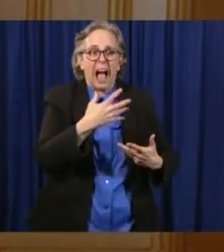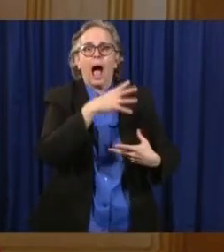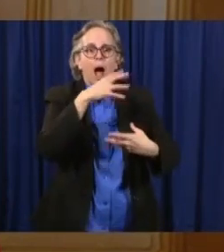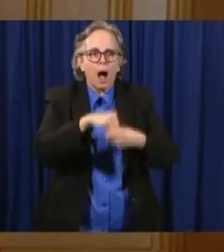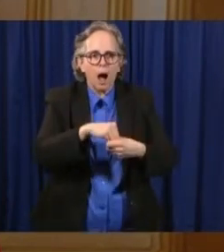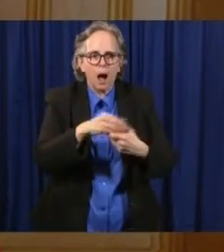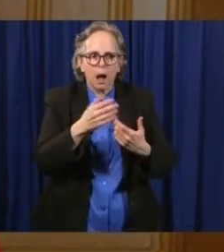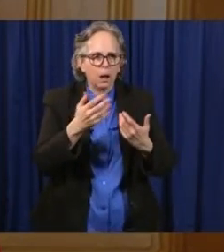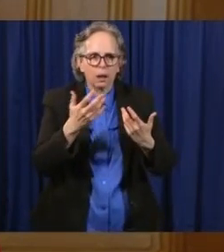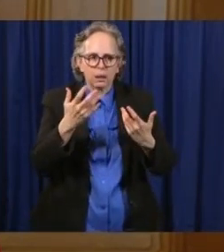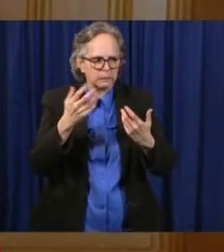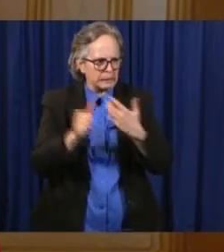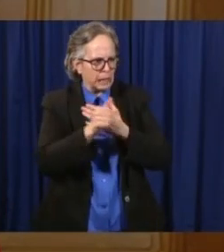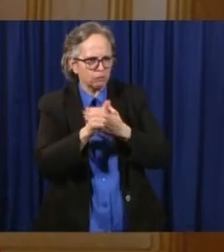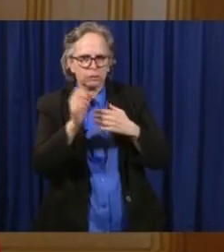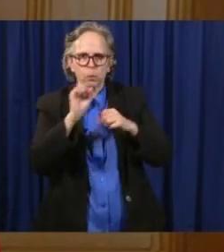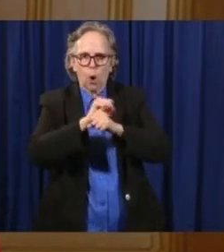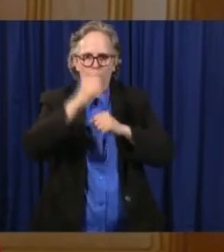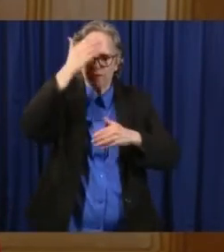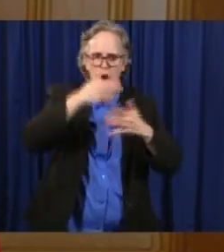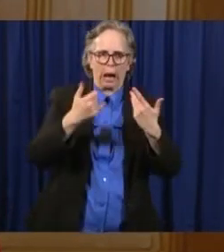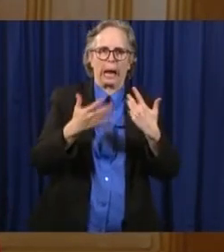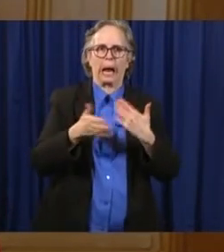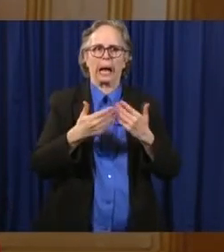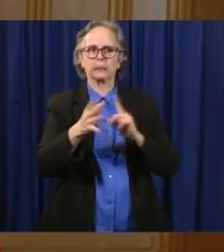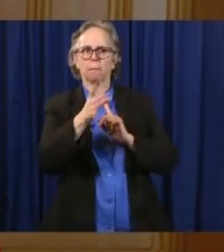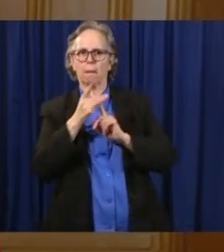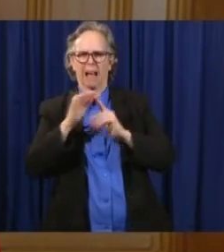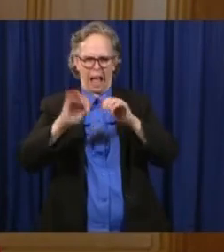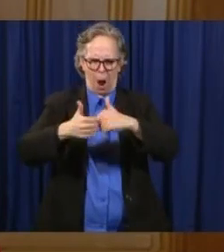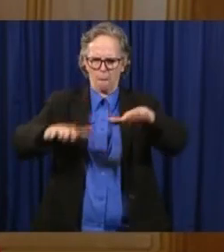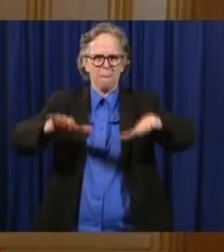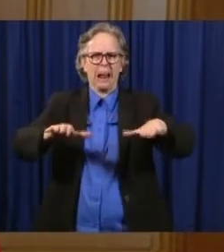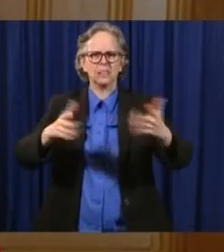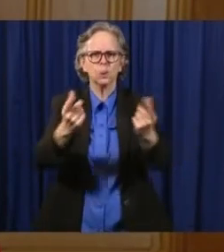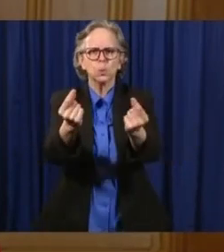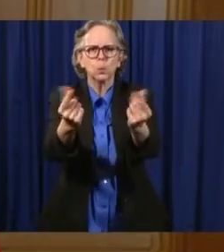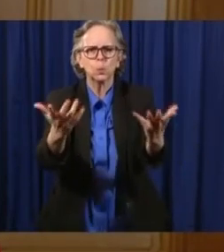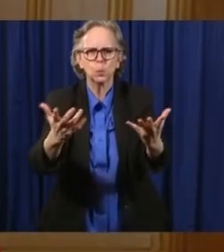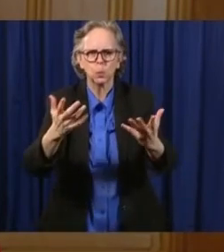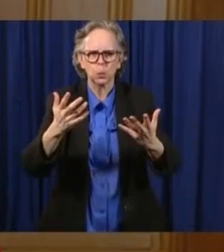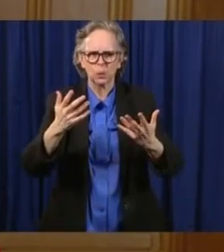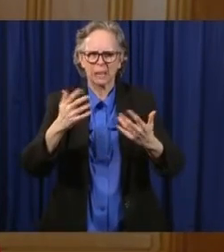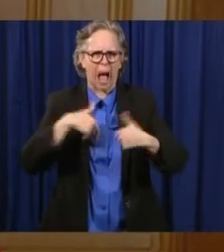today. So figuring out how to balance this and how to come up with something that protects